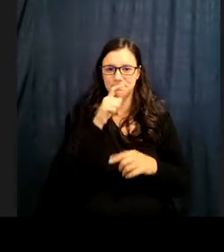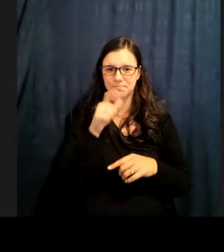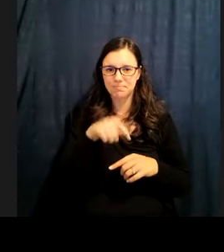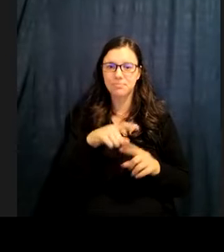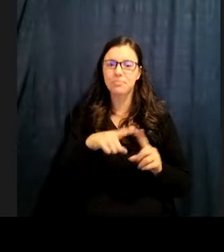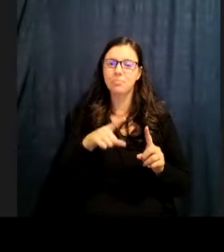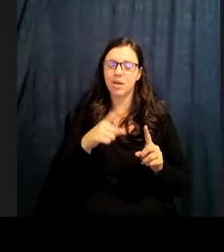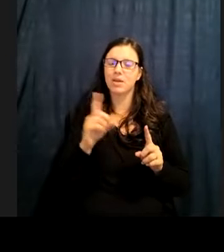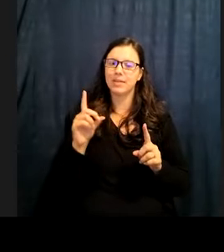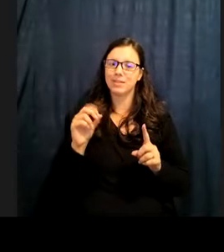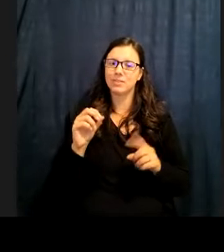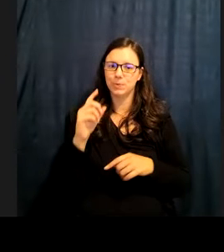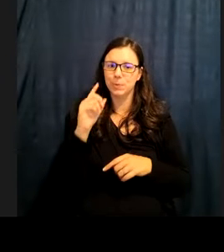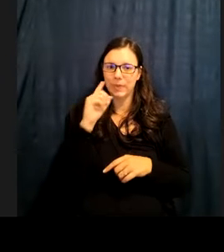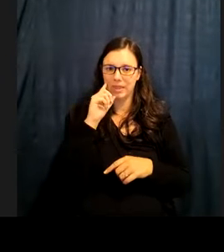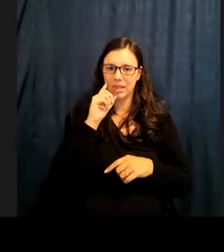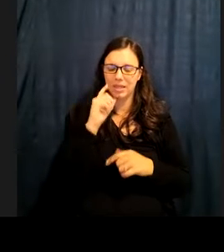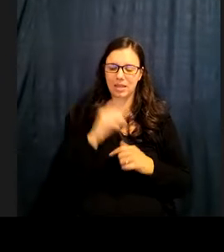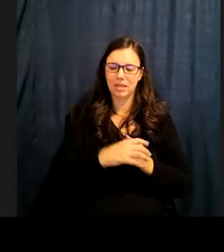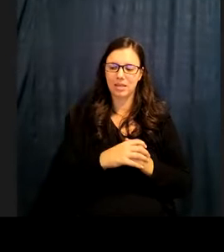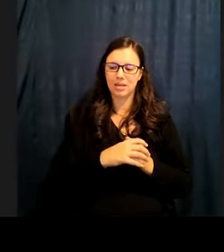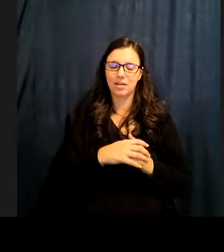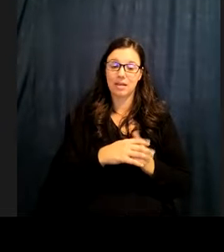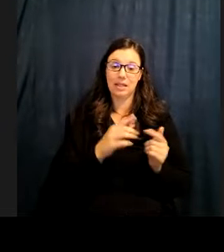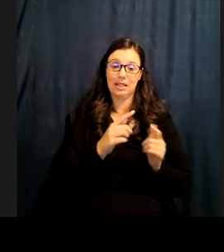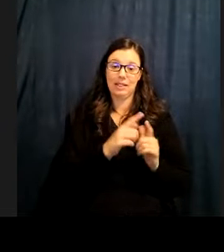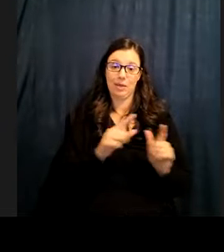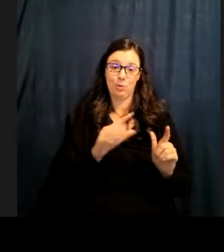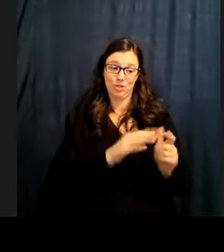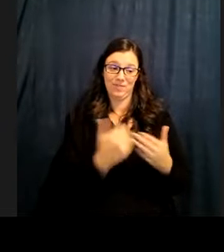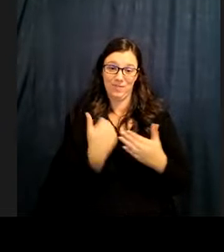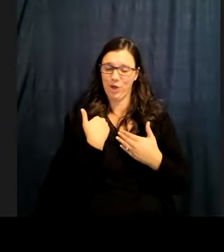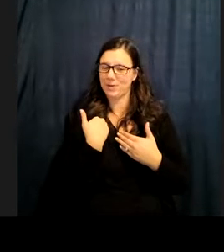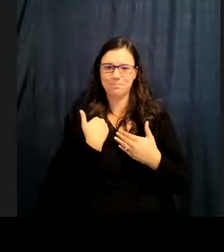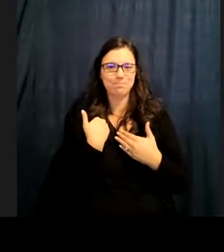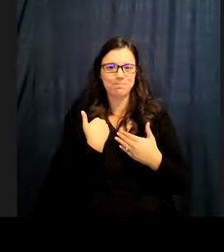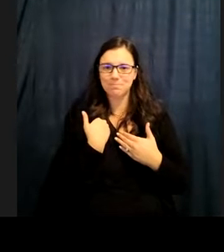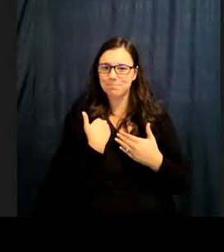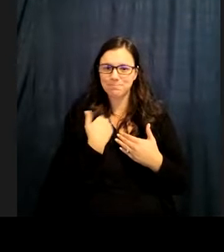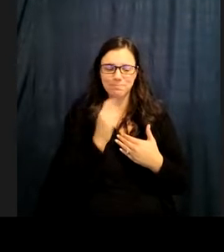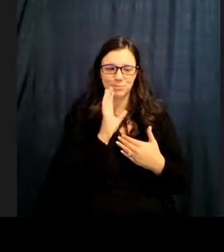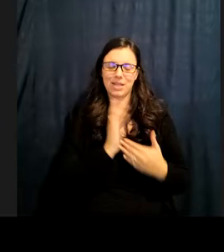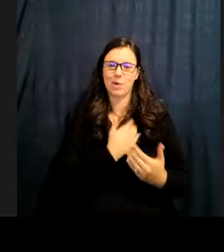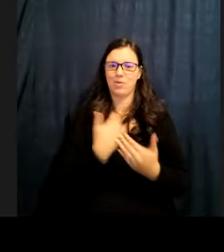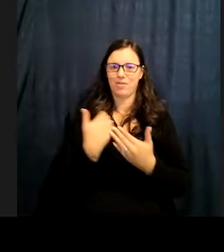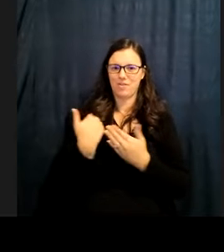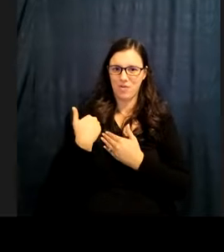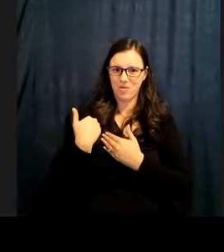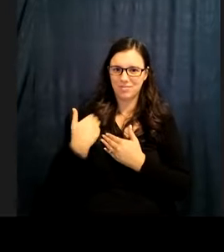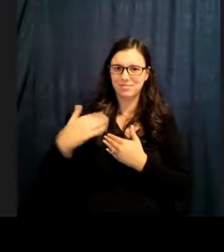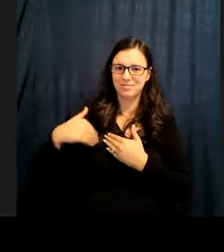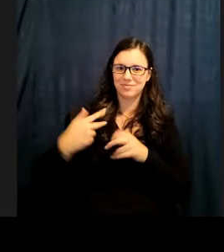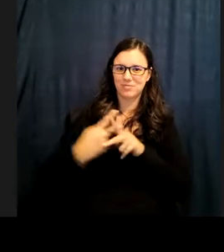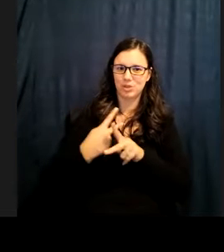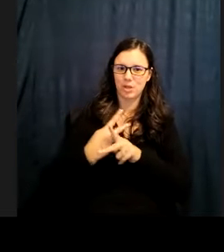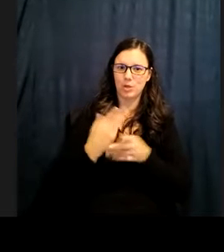think that it's not language's fault. I think it's our fault that we just haven't found a way to